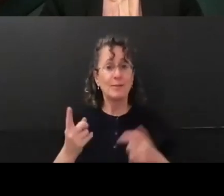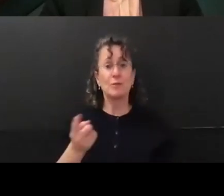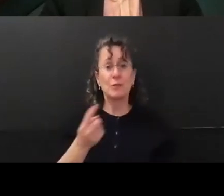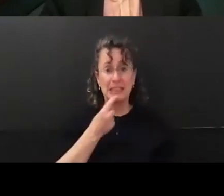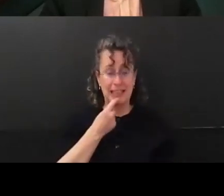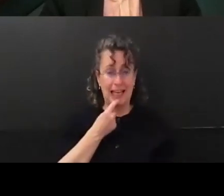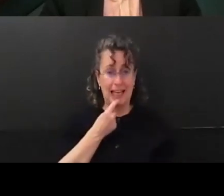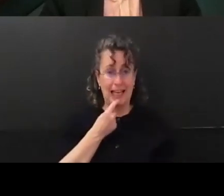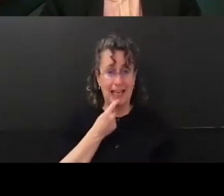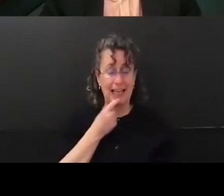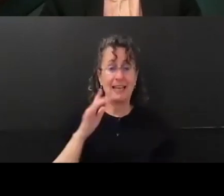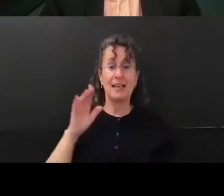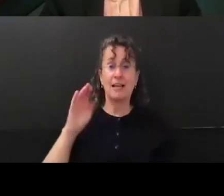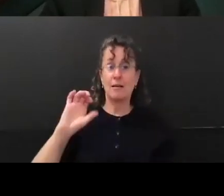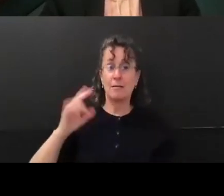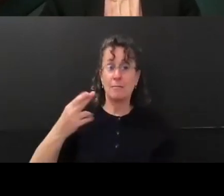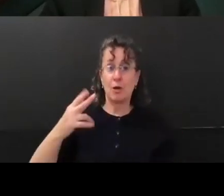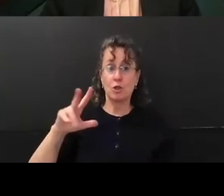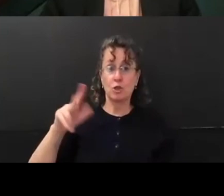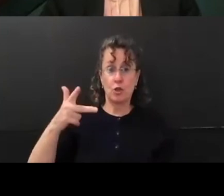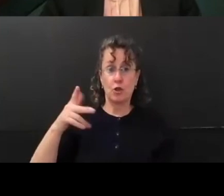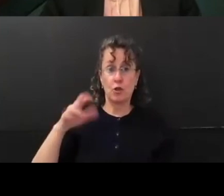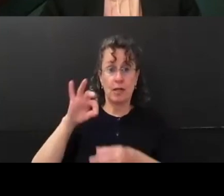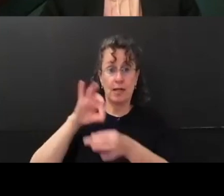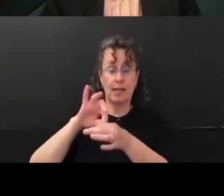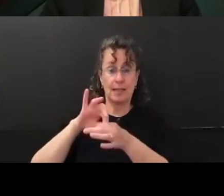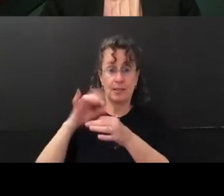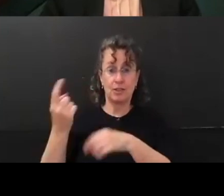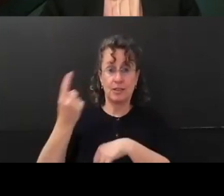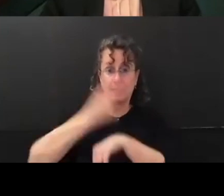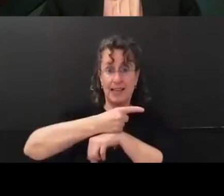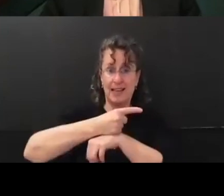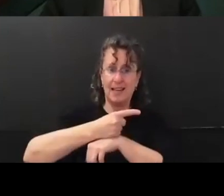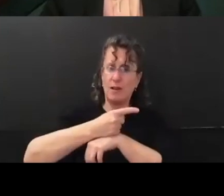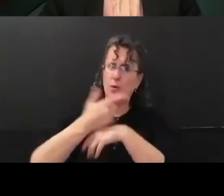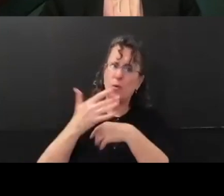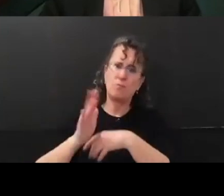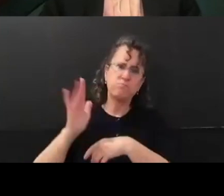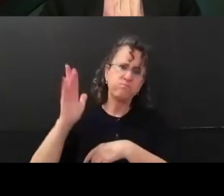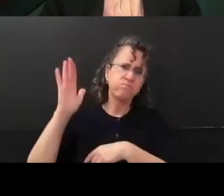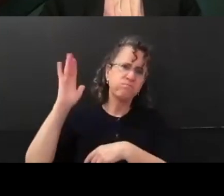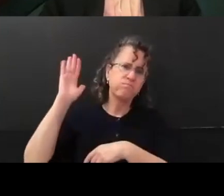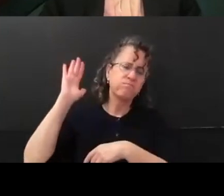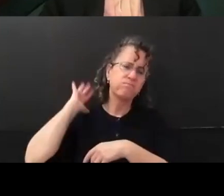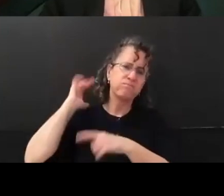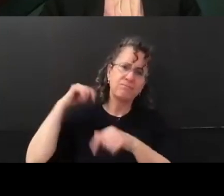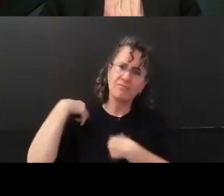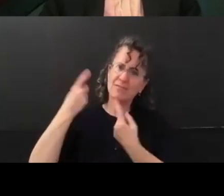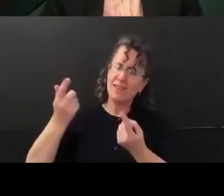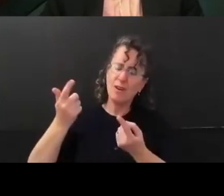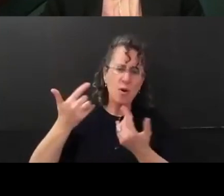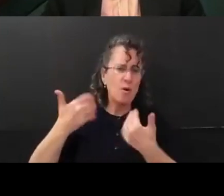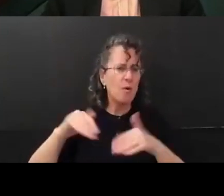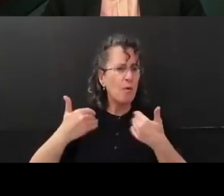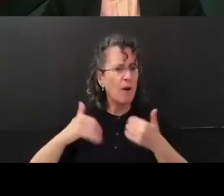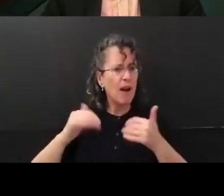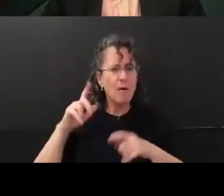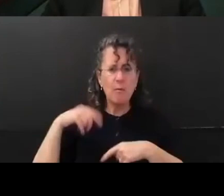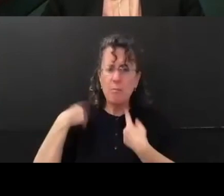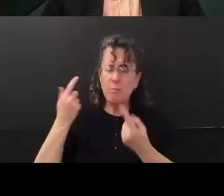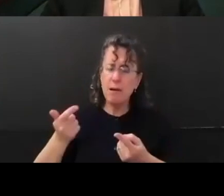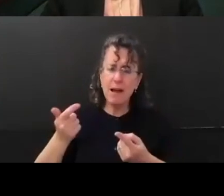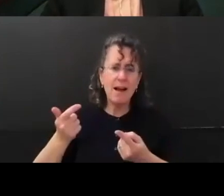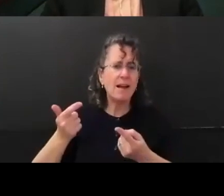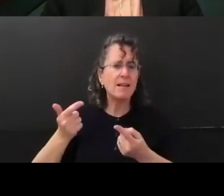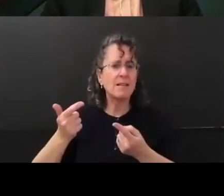since March 3rd, Election Day, and we've all been through a hell of a lot. And, I